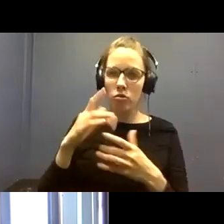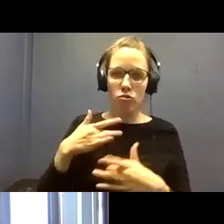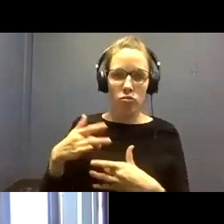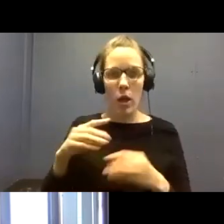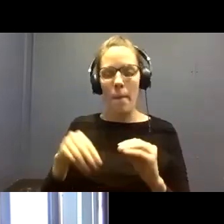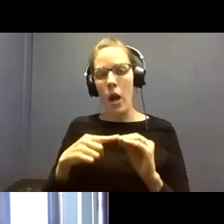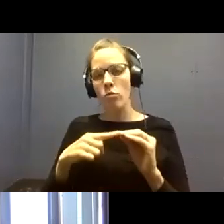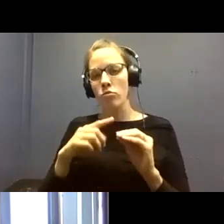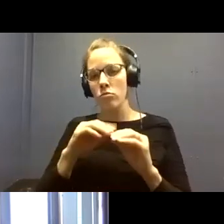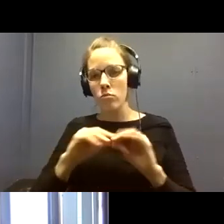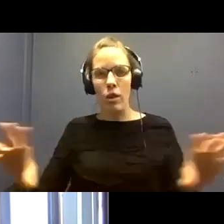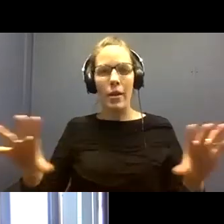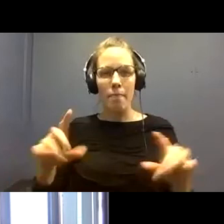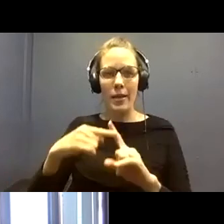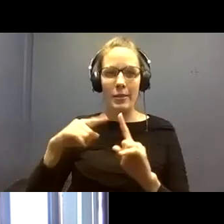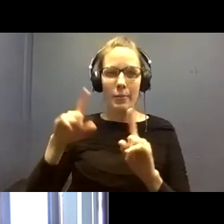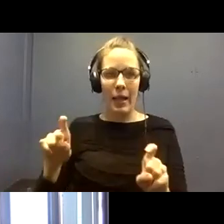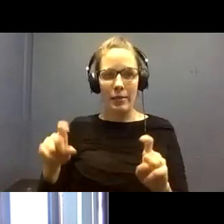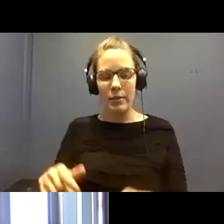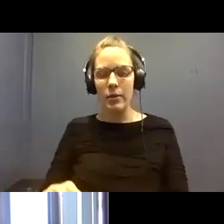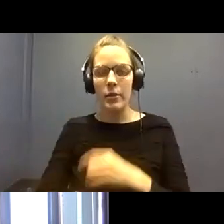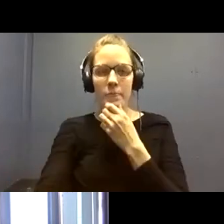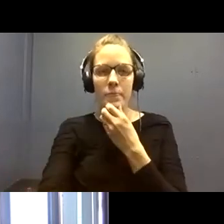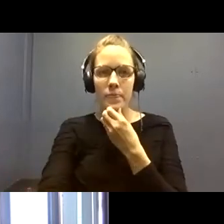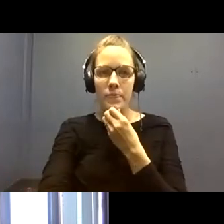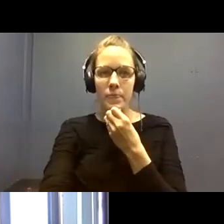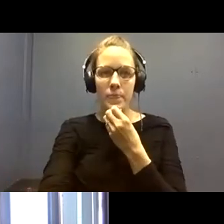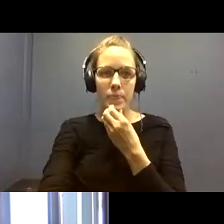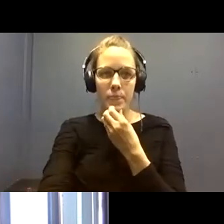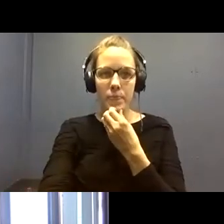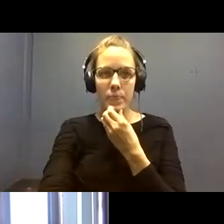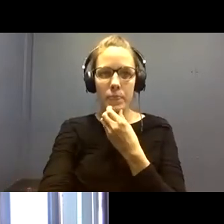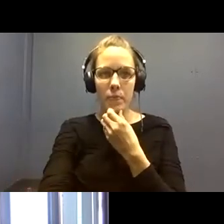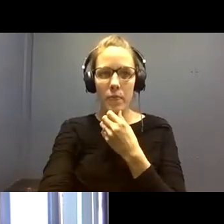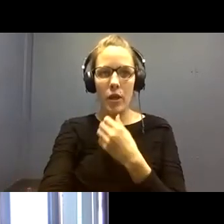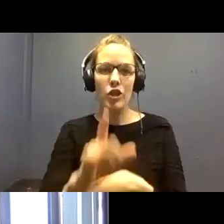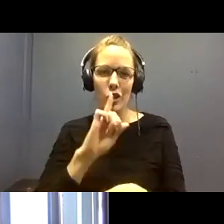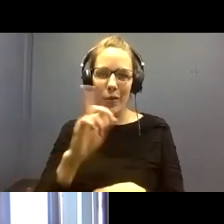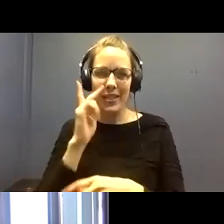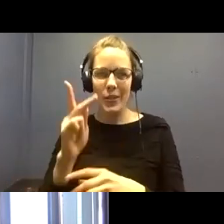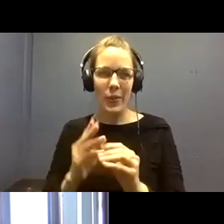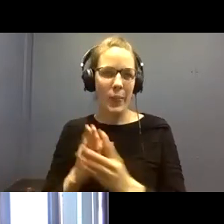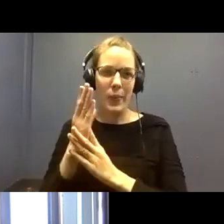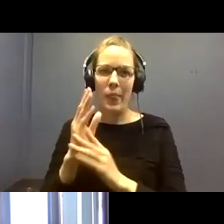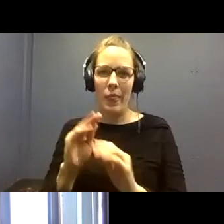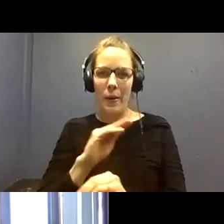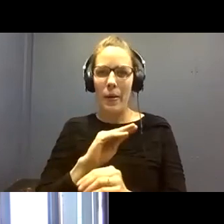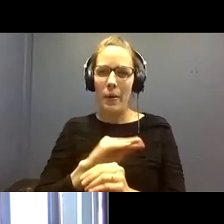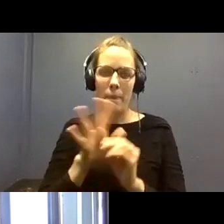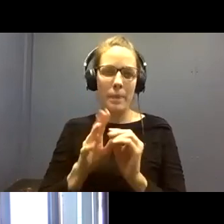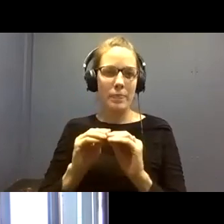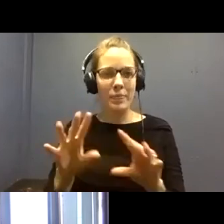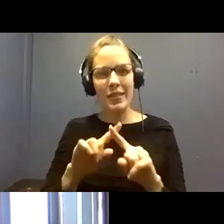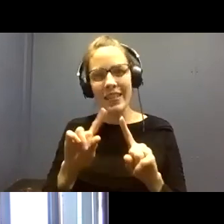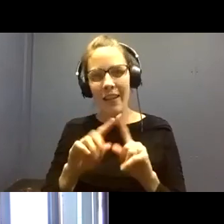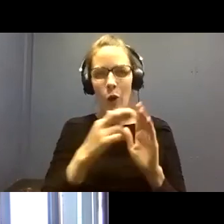positive tests that might result. Sure. So we've seen this throughout the pandemic where there are some different rules in